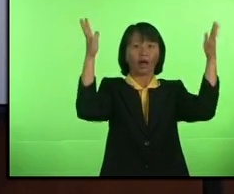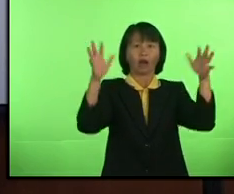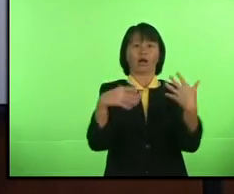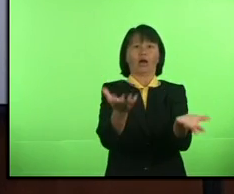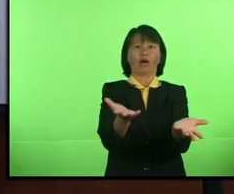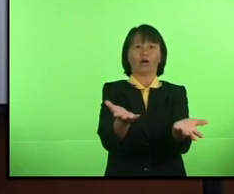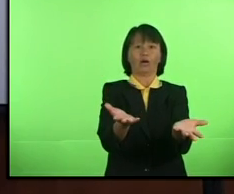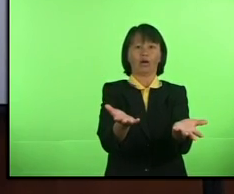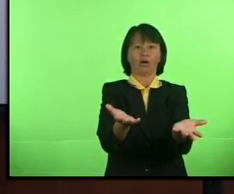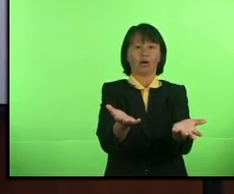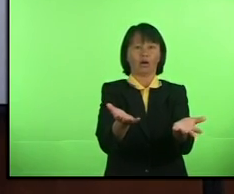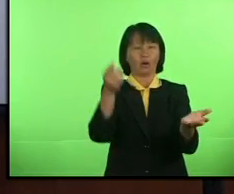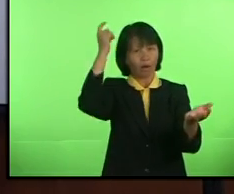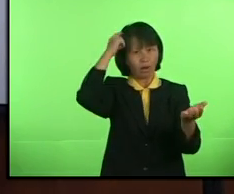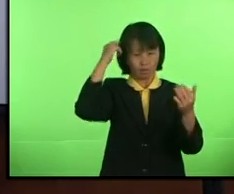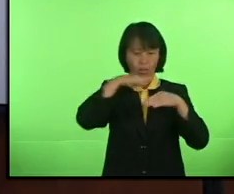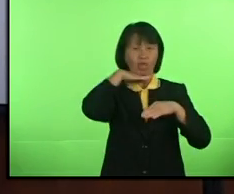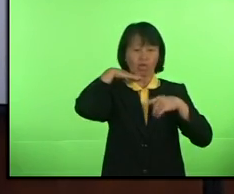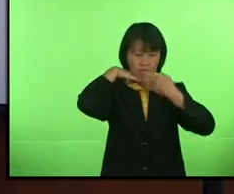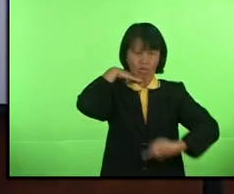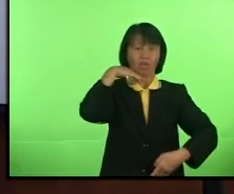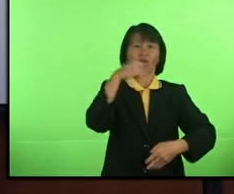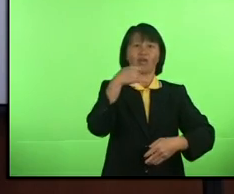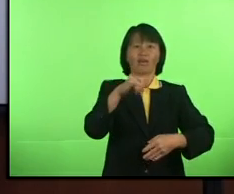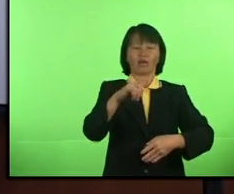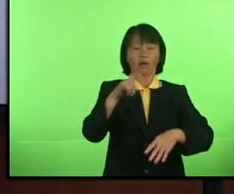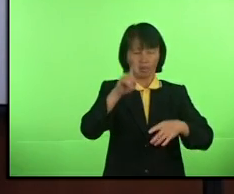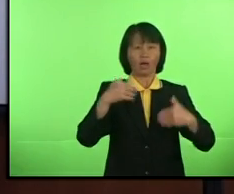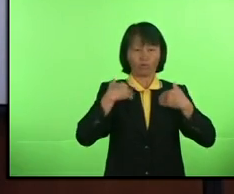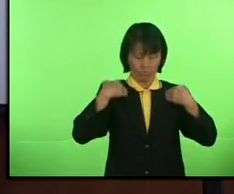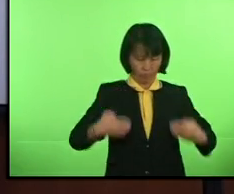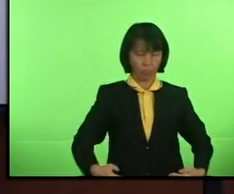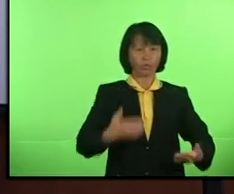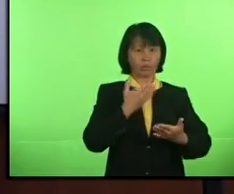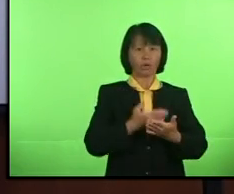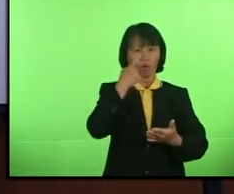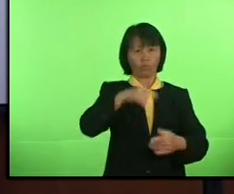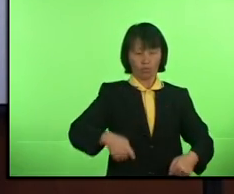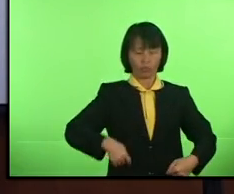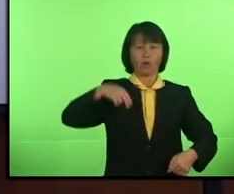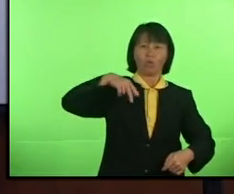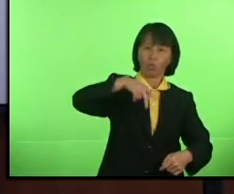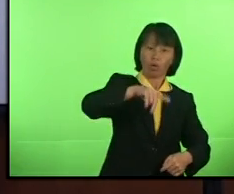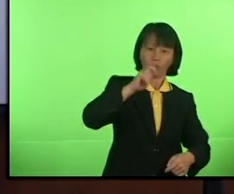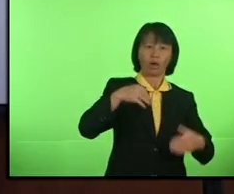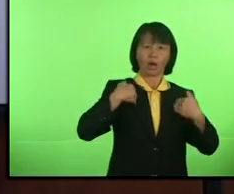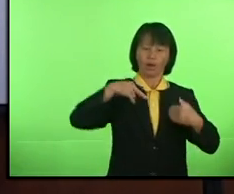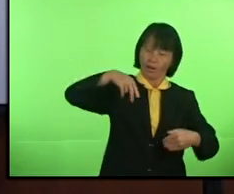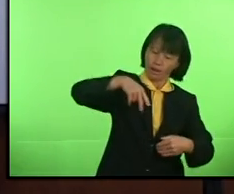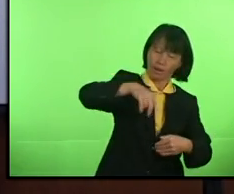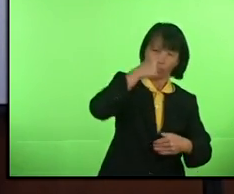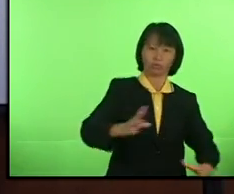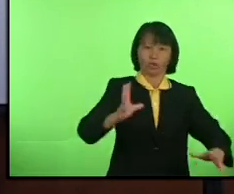we going to have a complete body? You must have your body as well for you to walk. And you must have legs, which